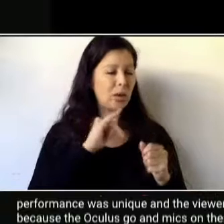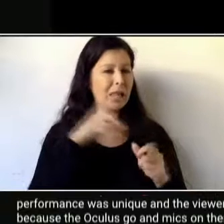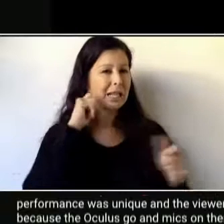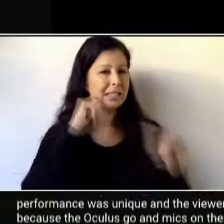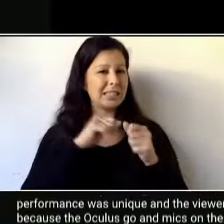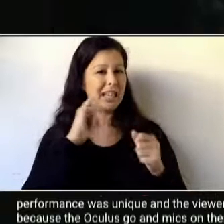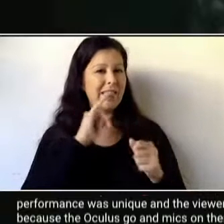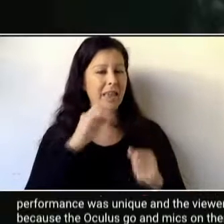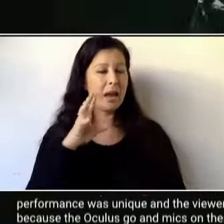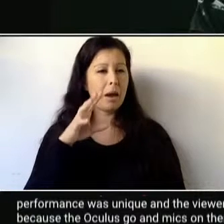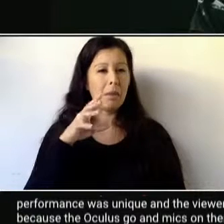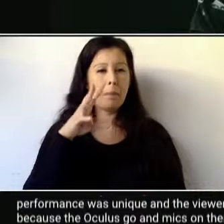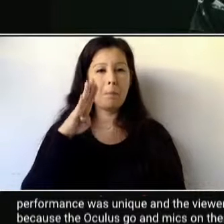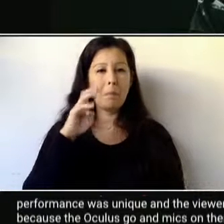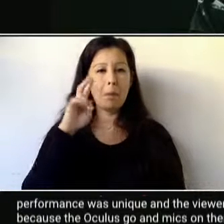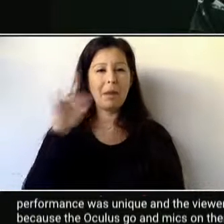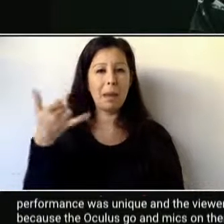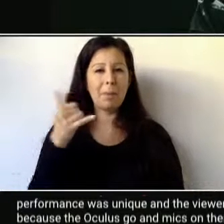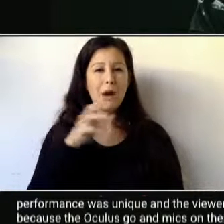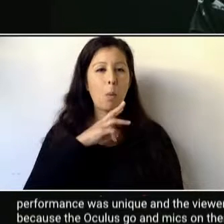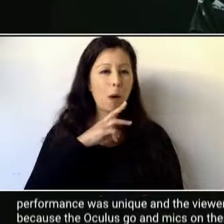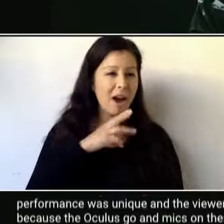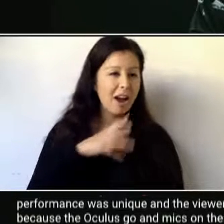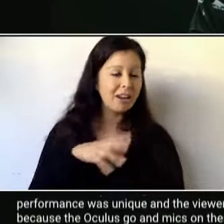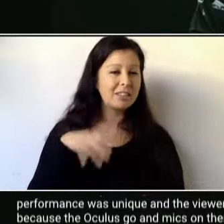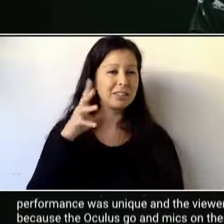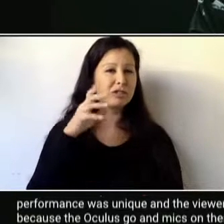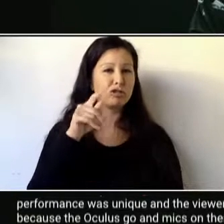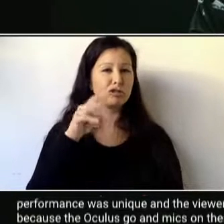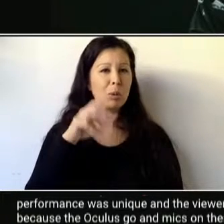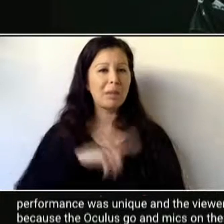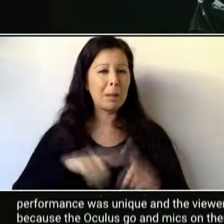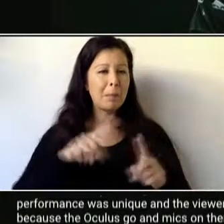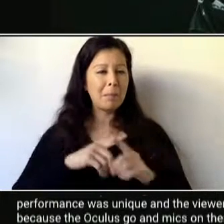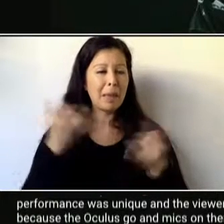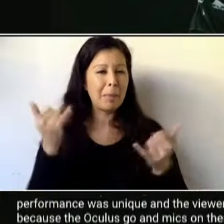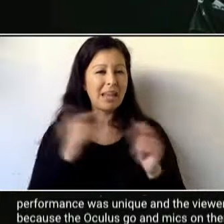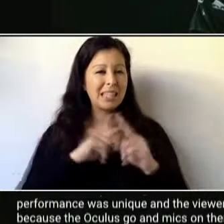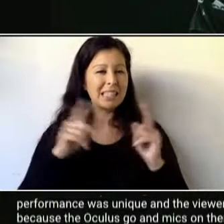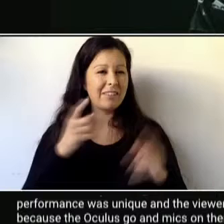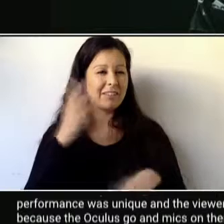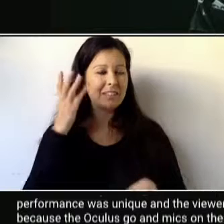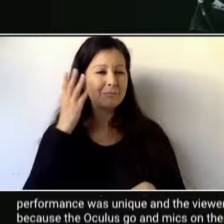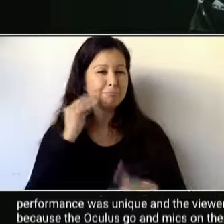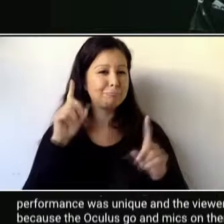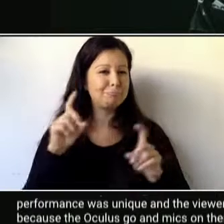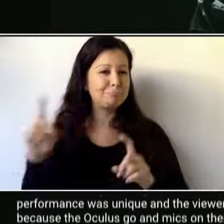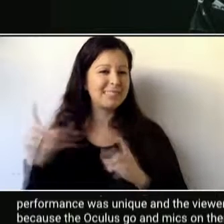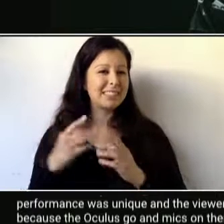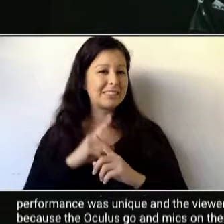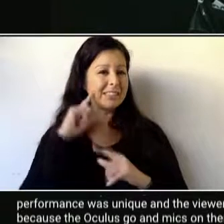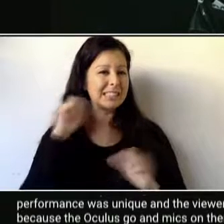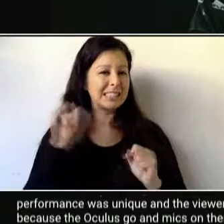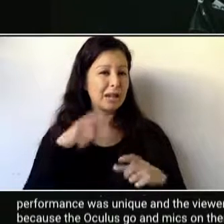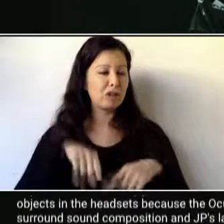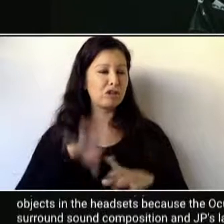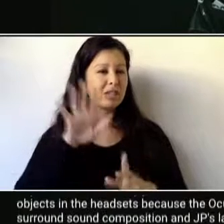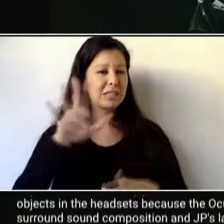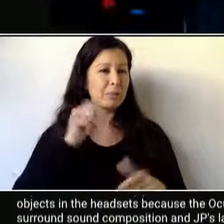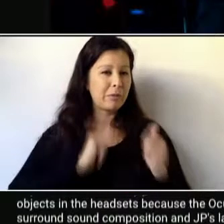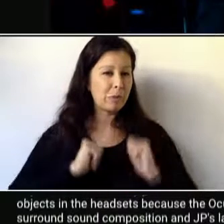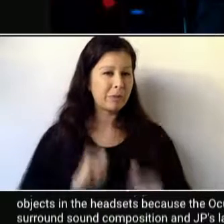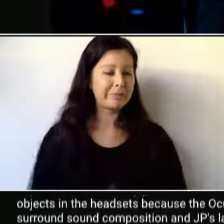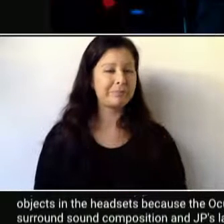like bubbly. He put some water in his trumpet, just playing with different kinds of experimental sounds during the performance.